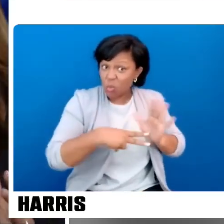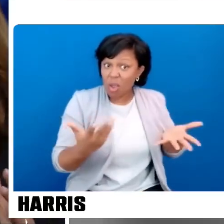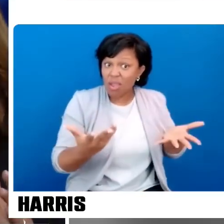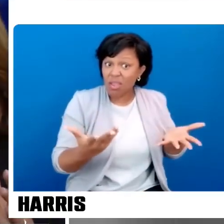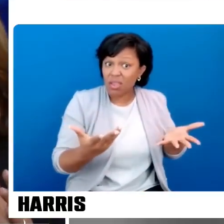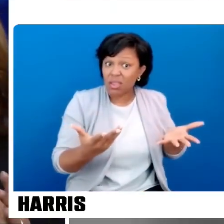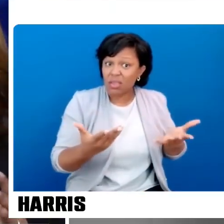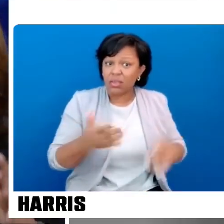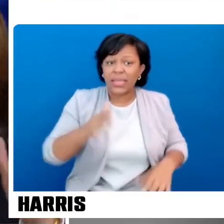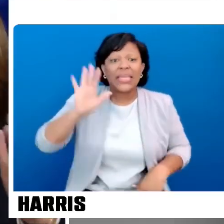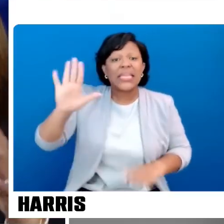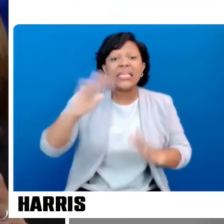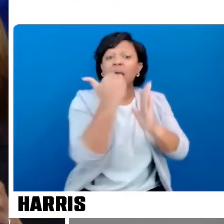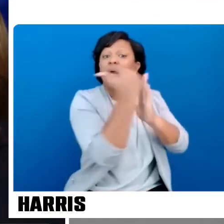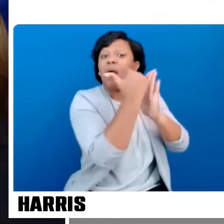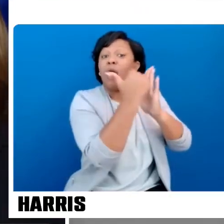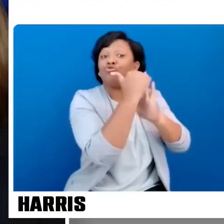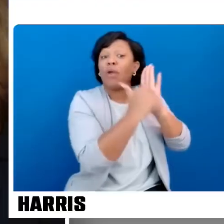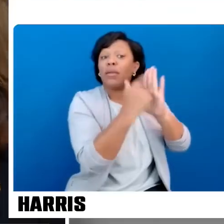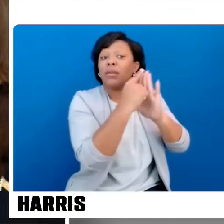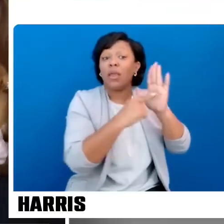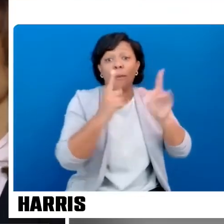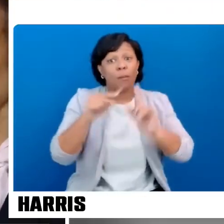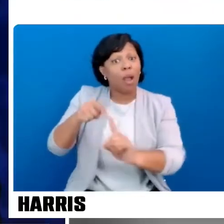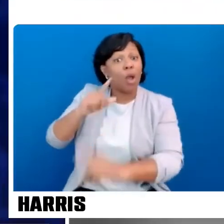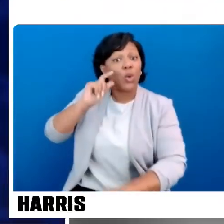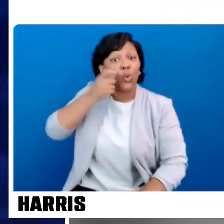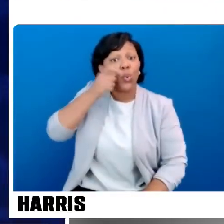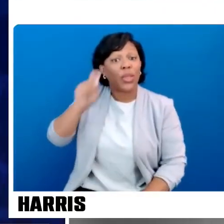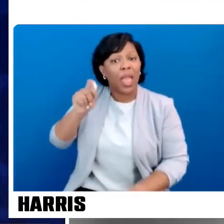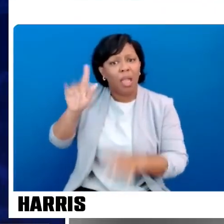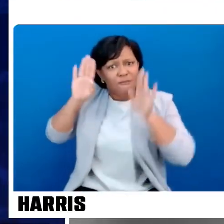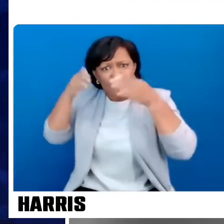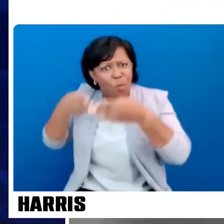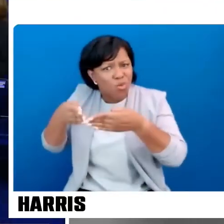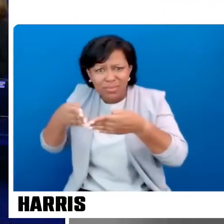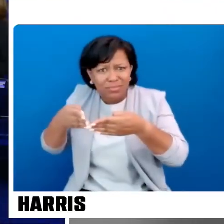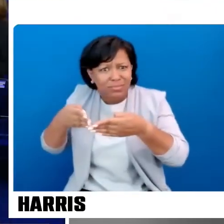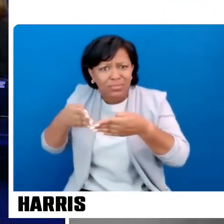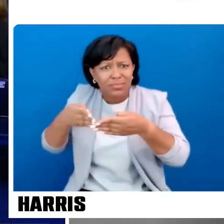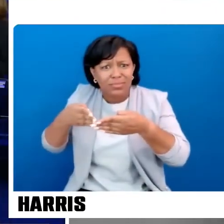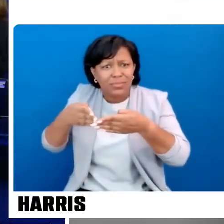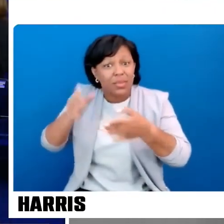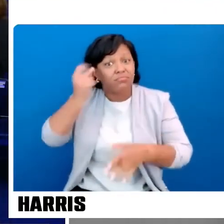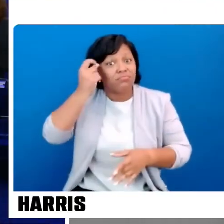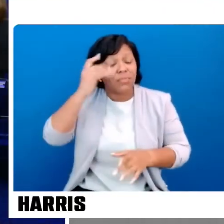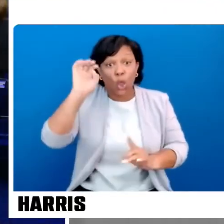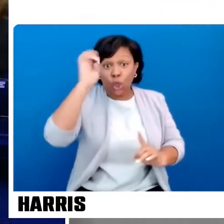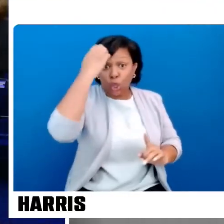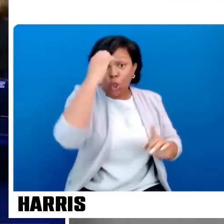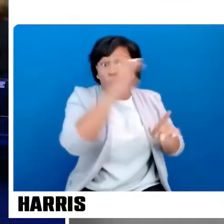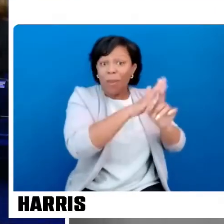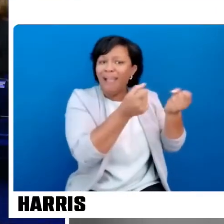about Ukraine. Understand why the European allies and our NATO allies are